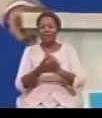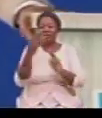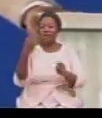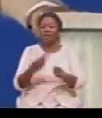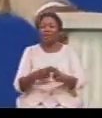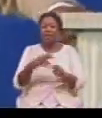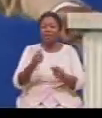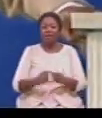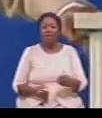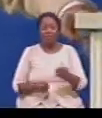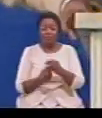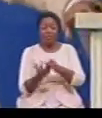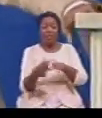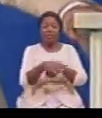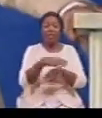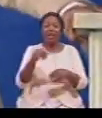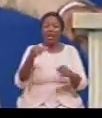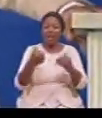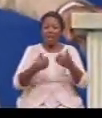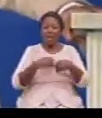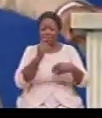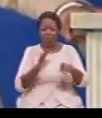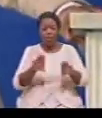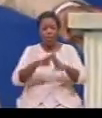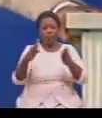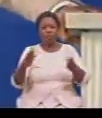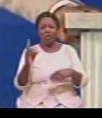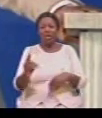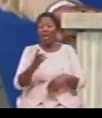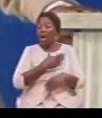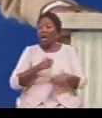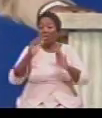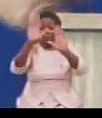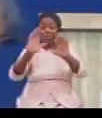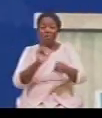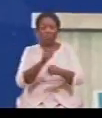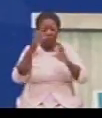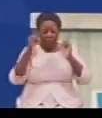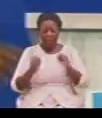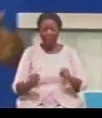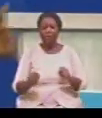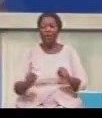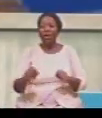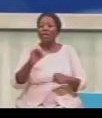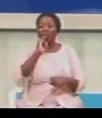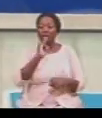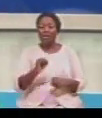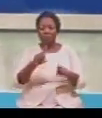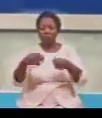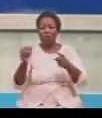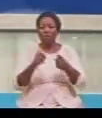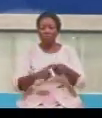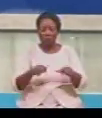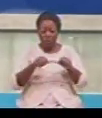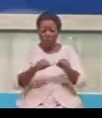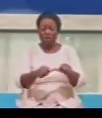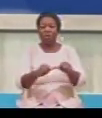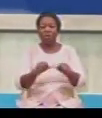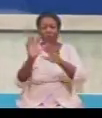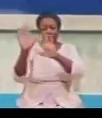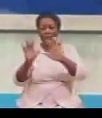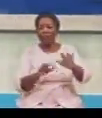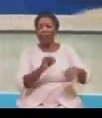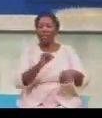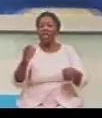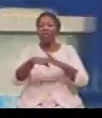The fountain has been opened, and miracle power is going to keep on